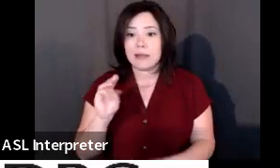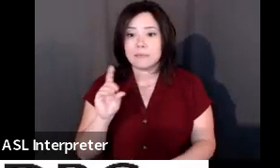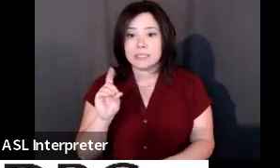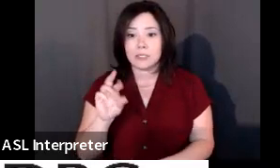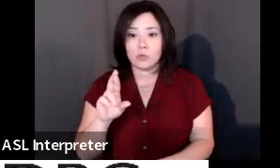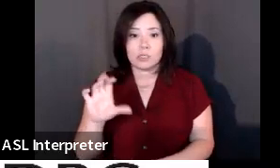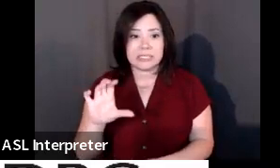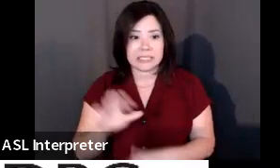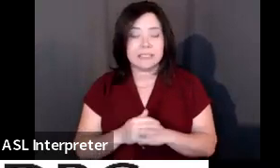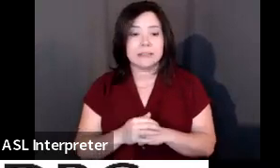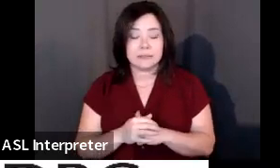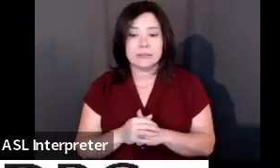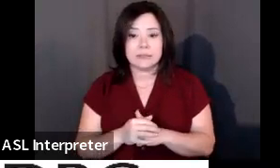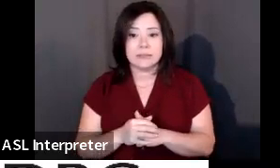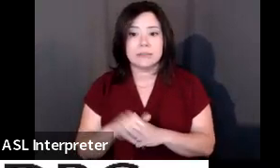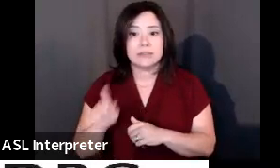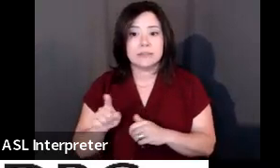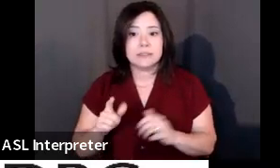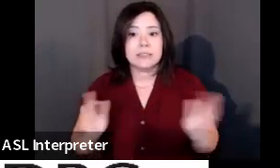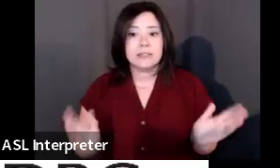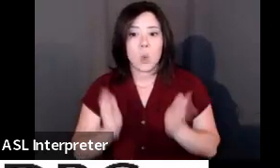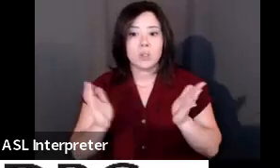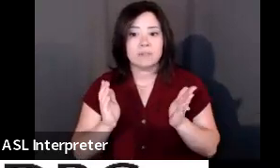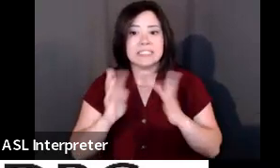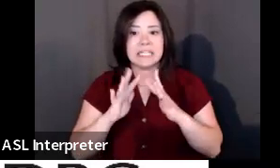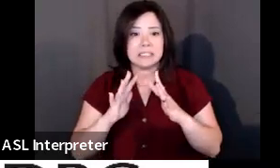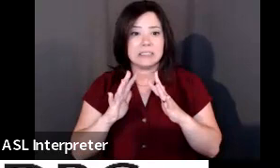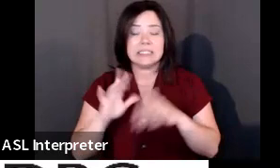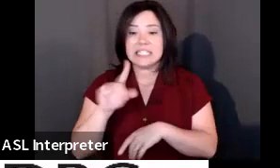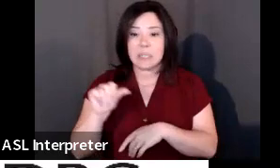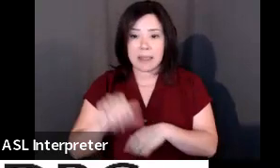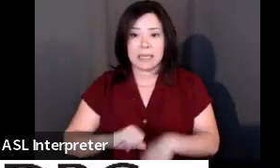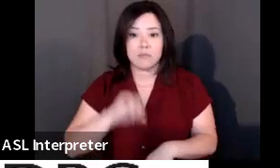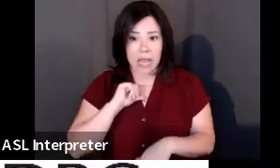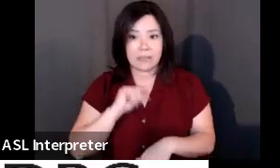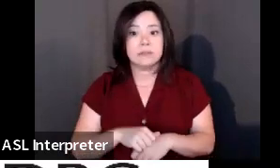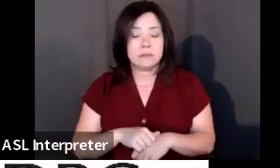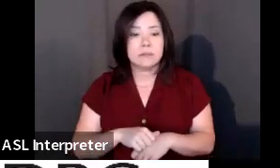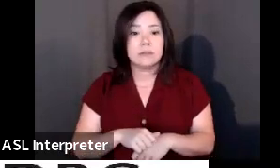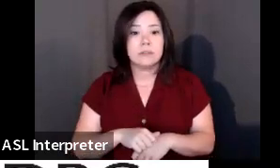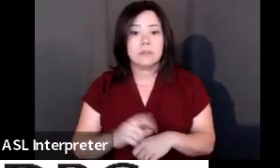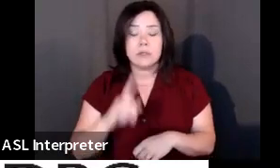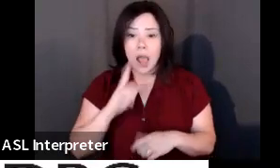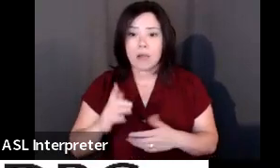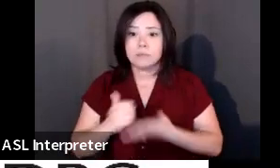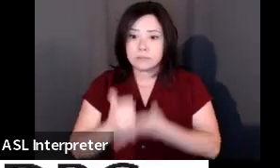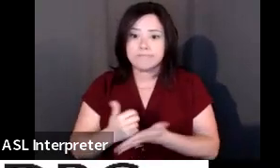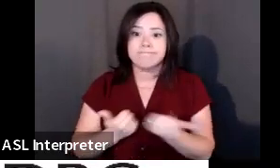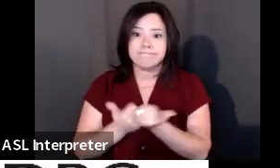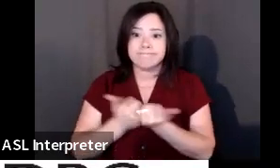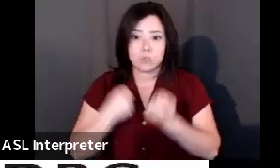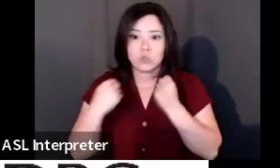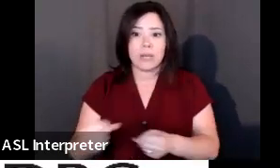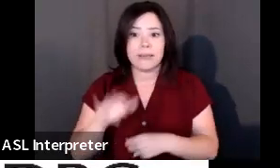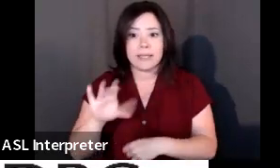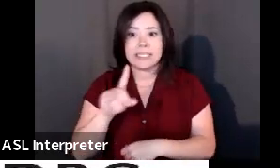MDRC cultivates disability pride and strengthens the disability movement by recognizing disability